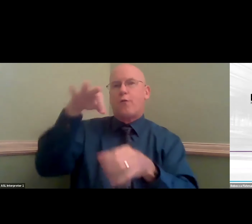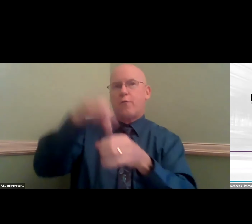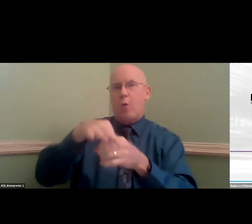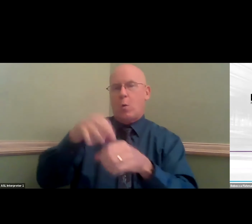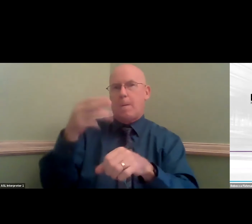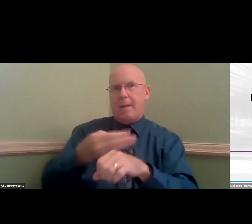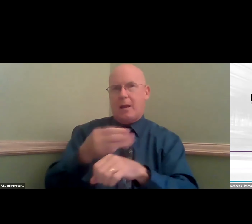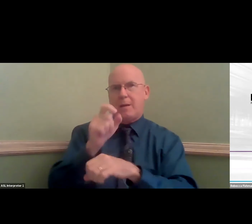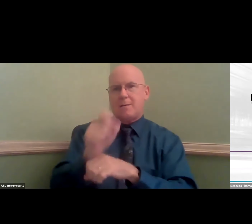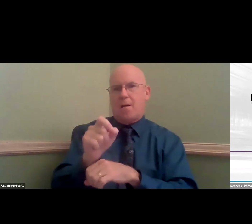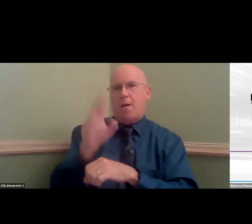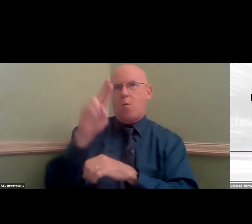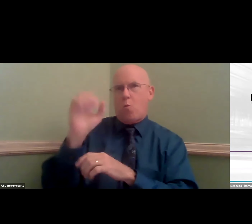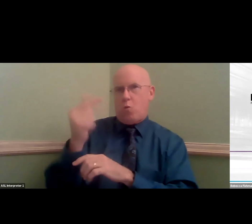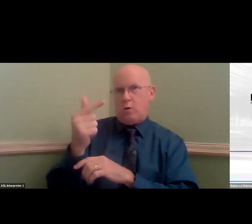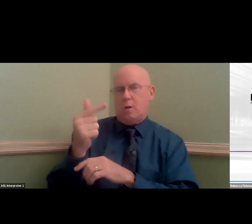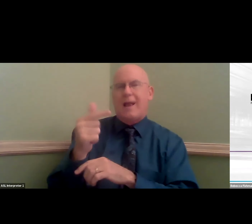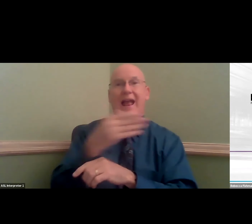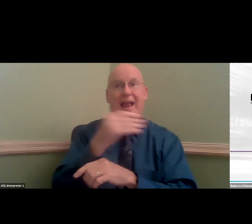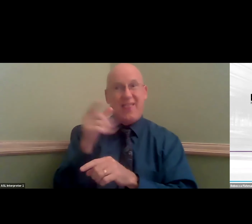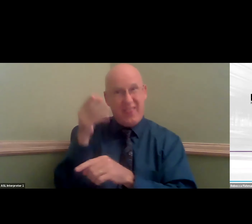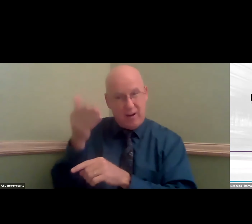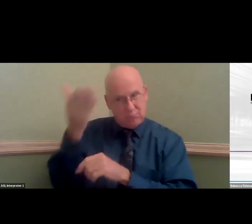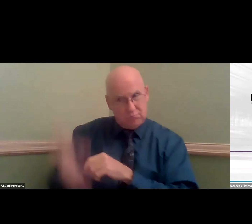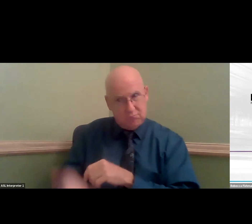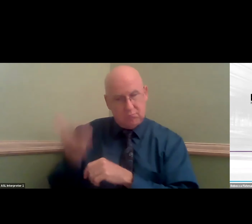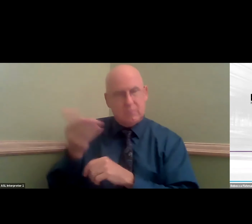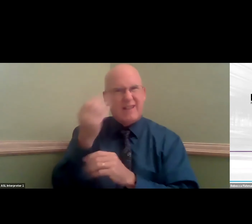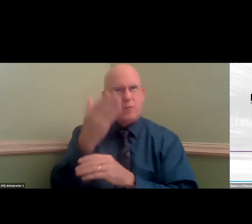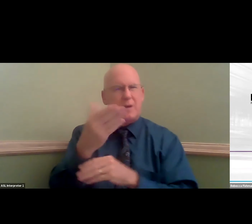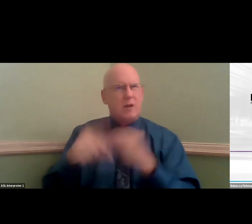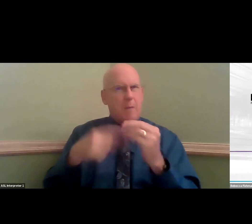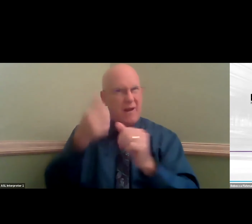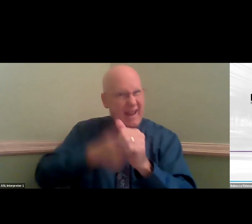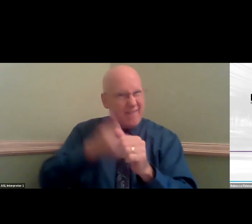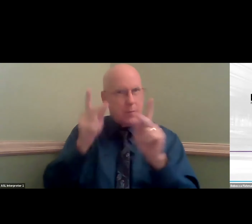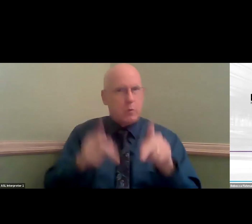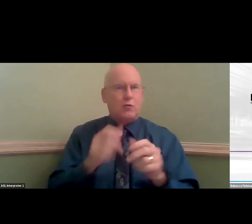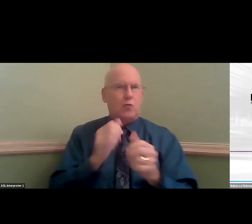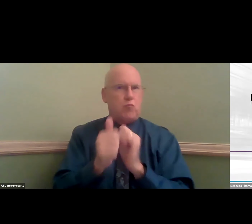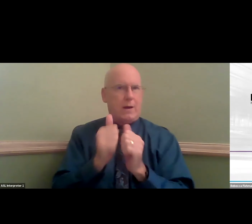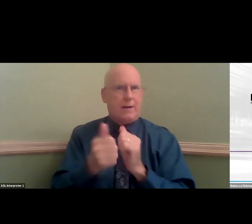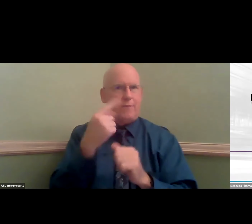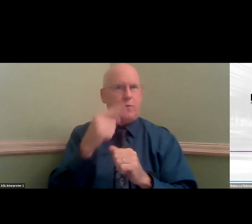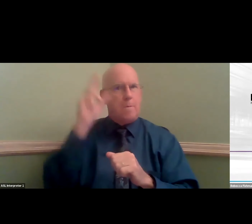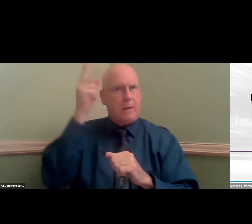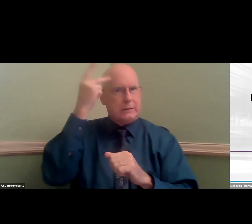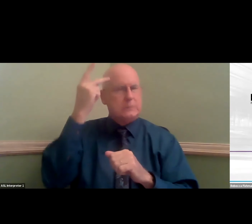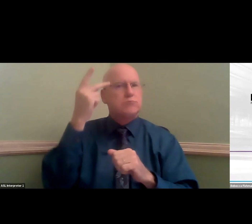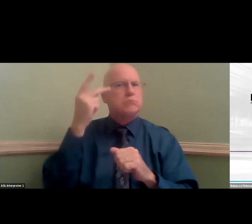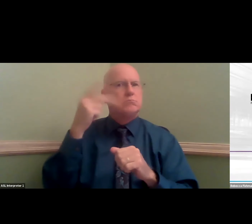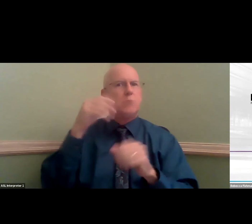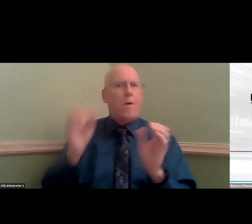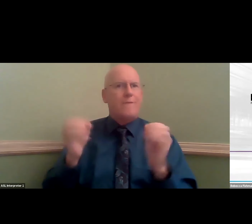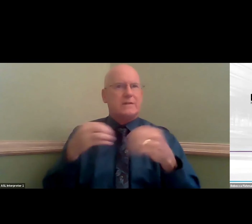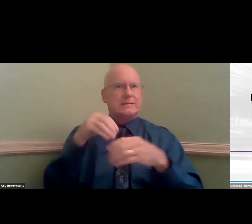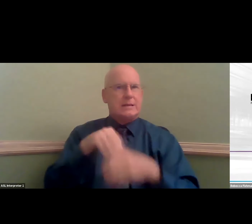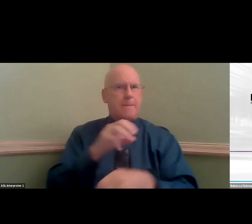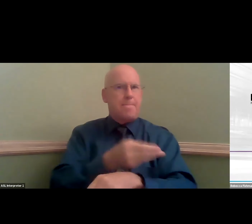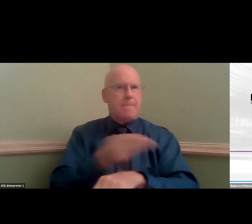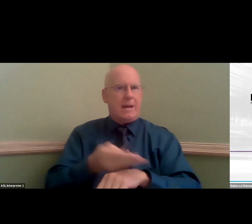information about every candidate that's running in Miami-Dade County. I want to thank the coalition of nonprofits that has helped us to